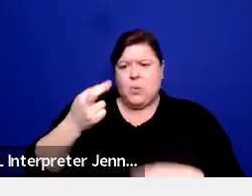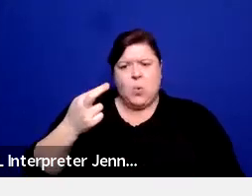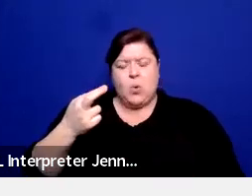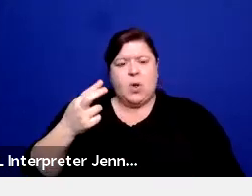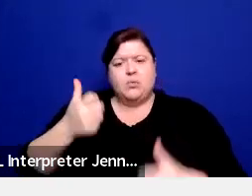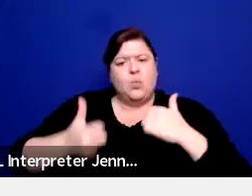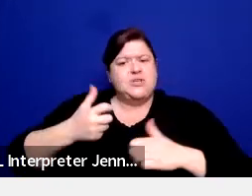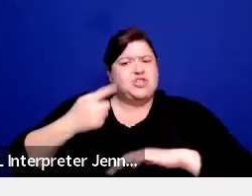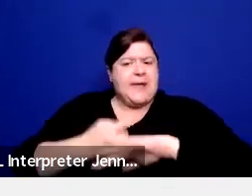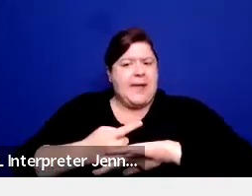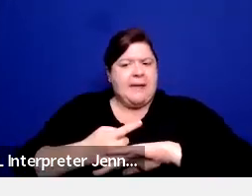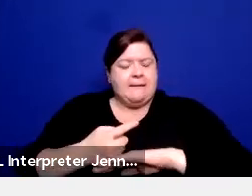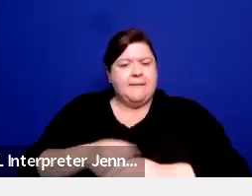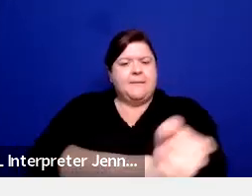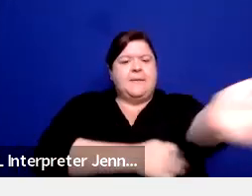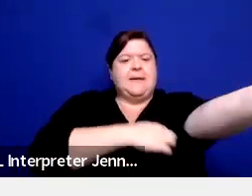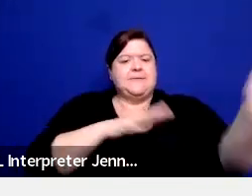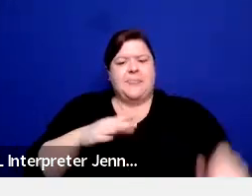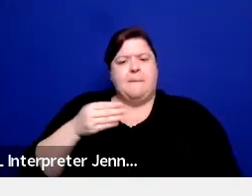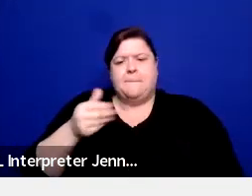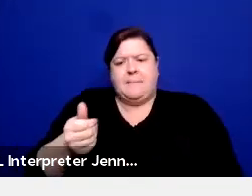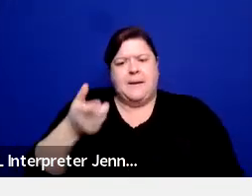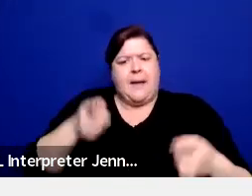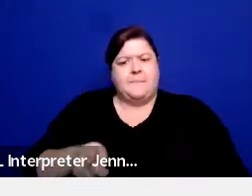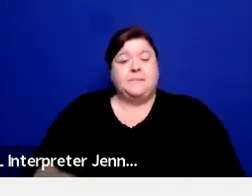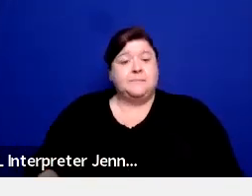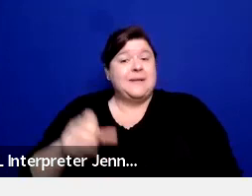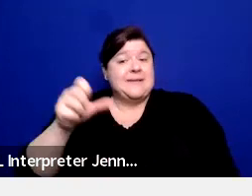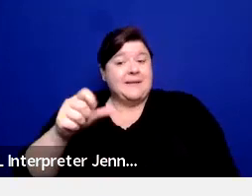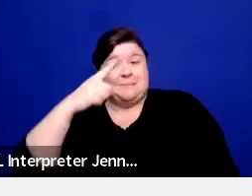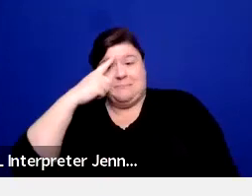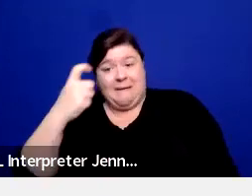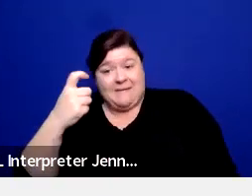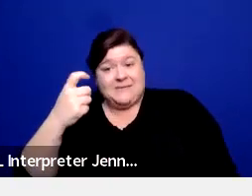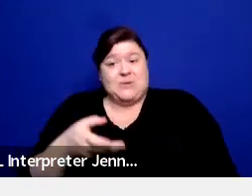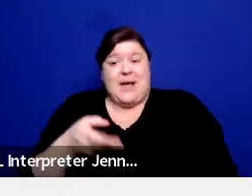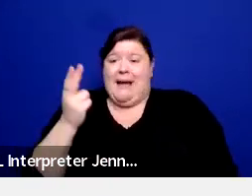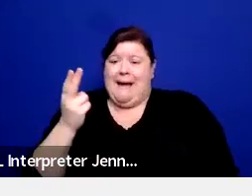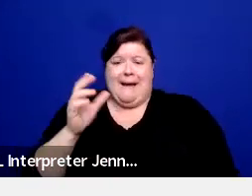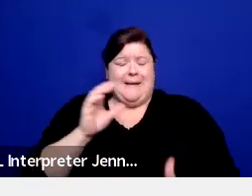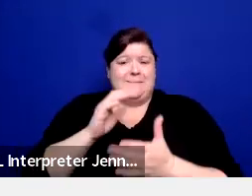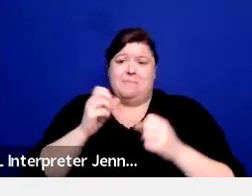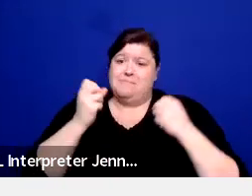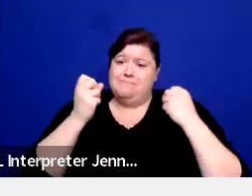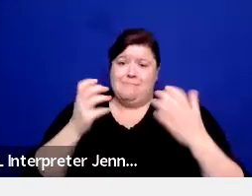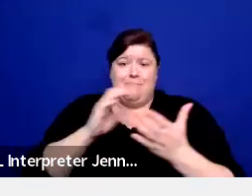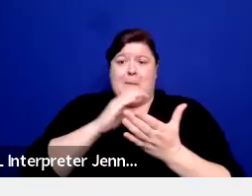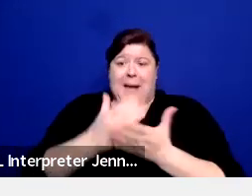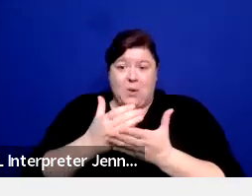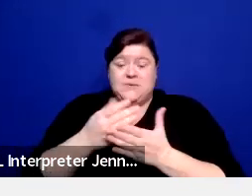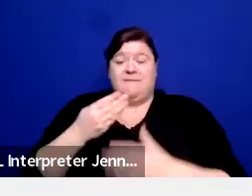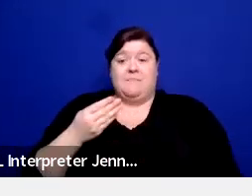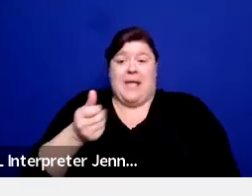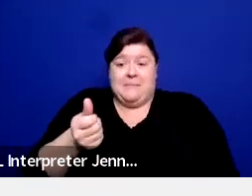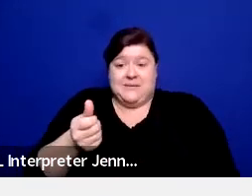what day is that payment going to come out? Yeah, because there is a high volume of payments, we're